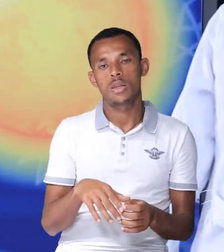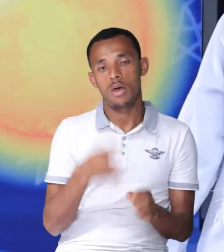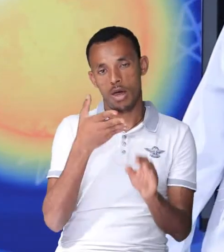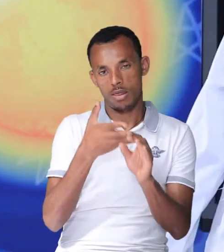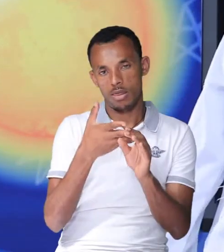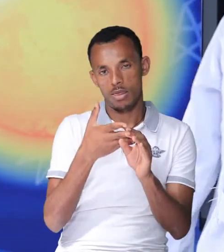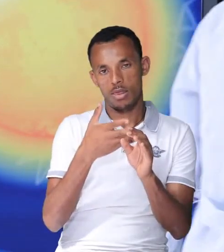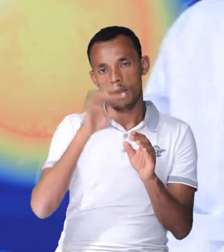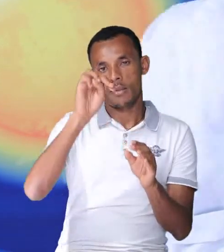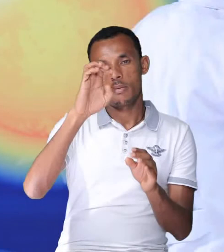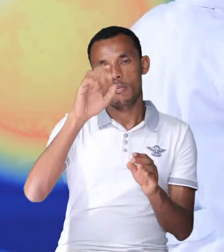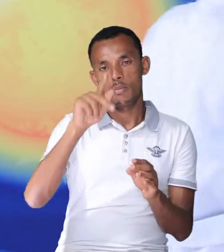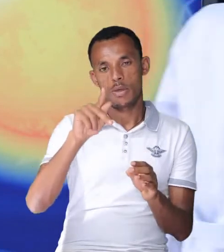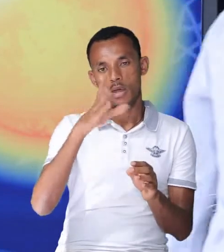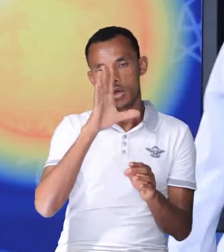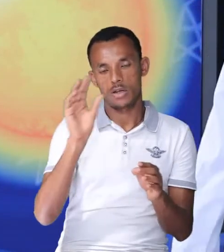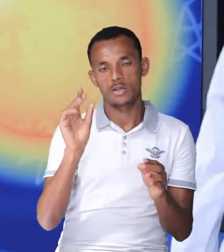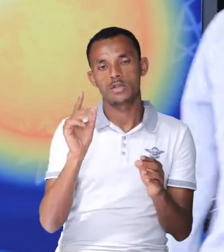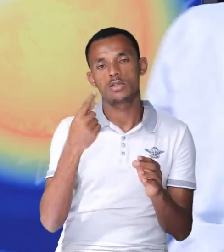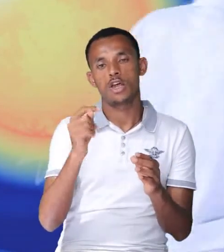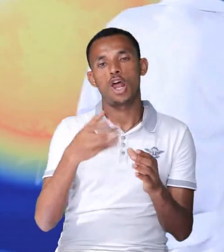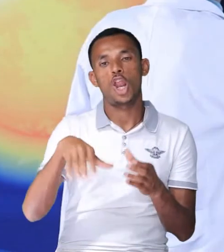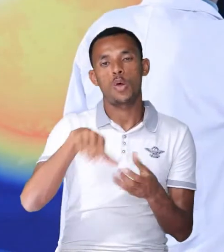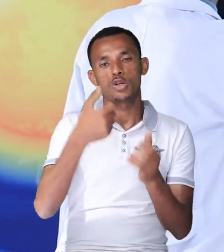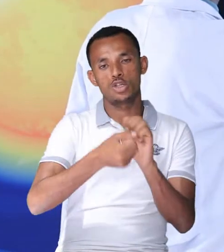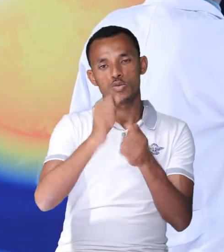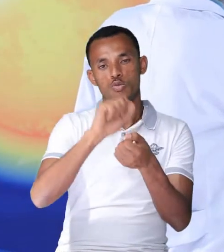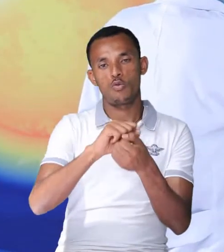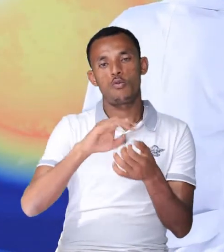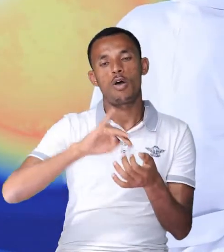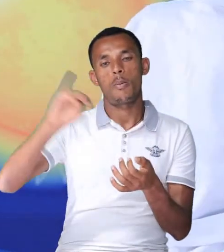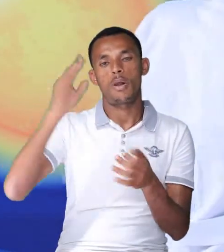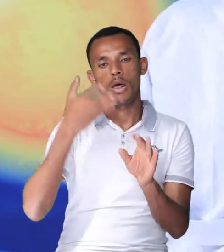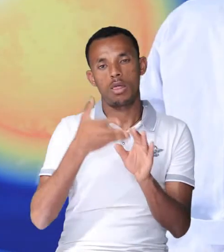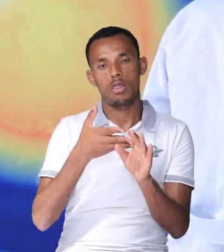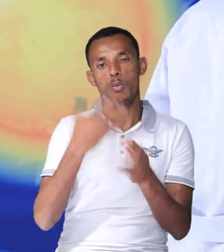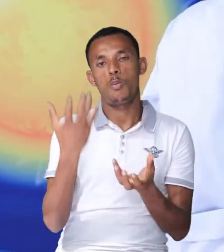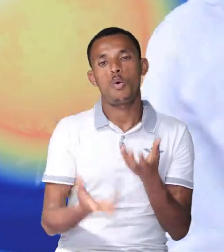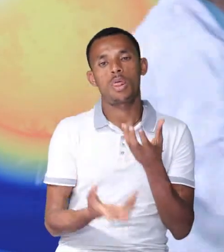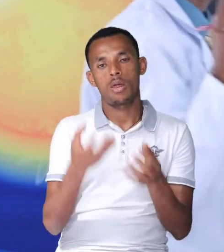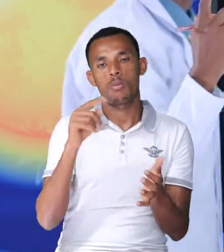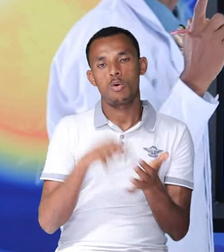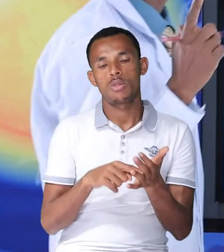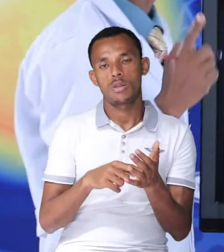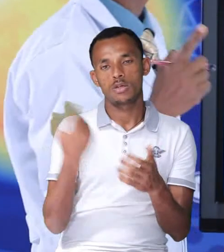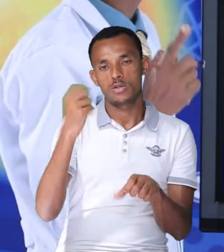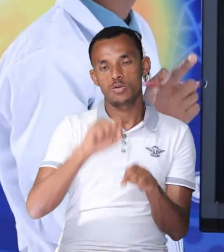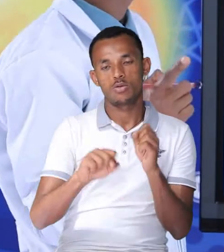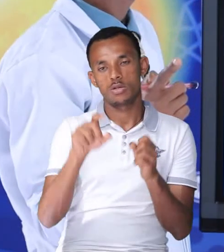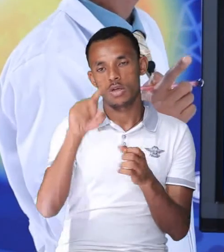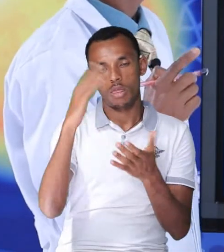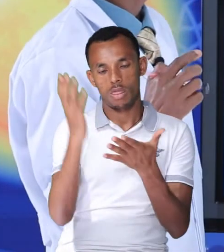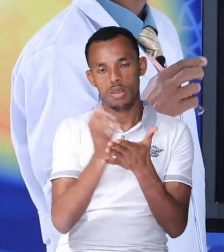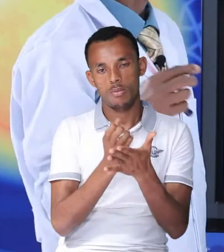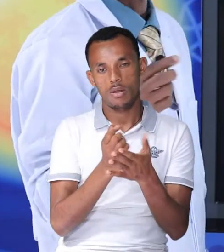at melting point, and the liquid changes to vapor at boiling point. So, they takes